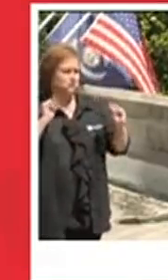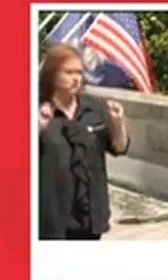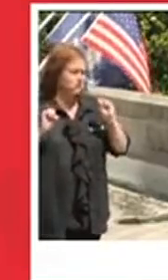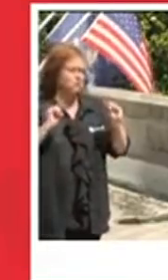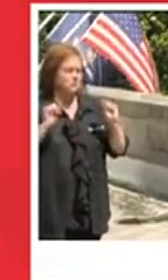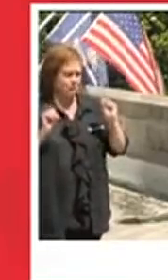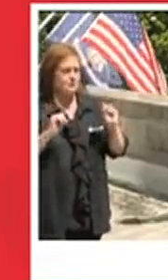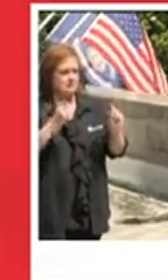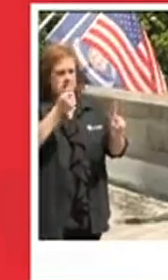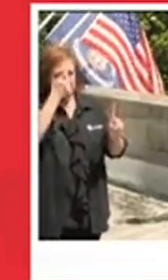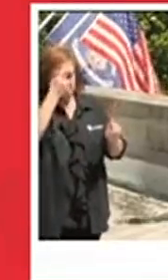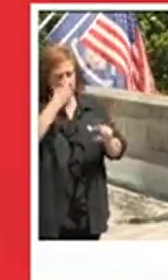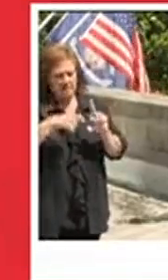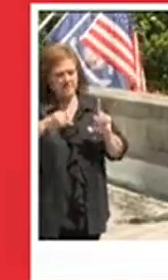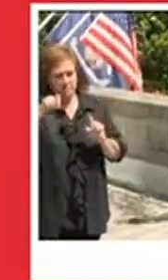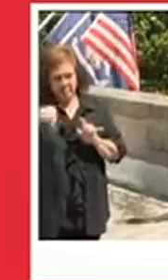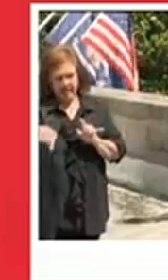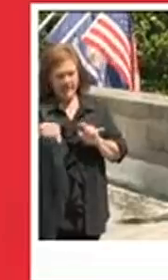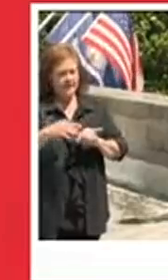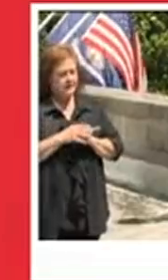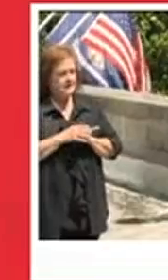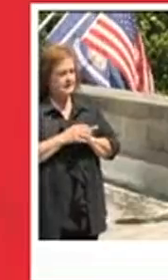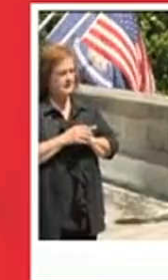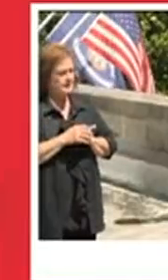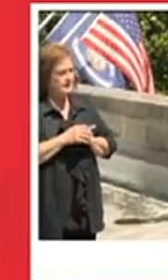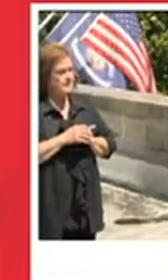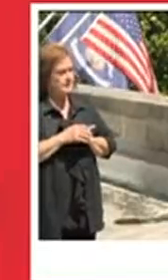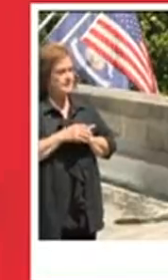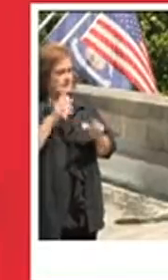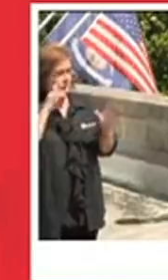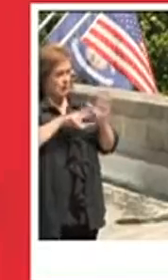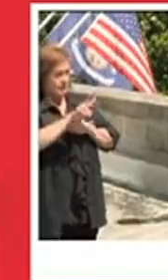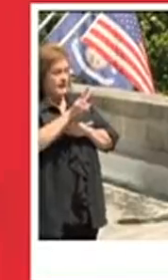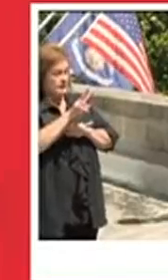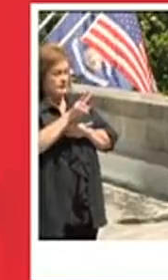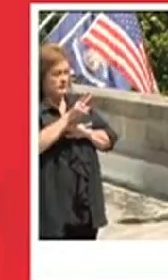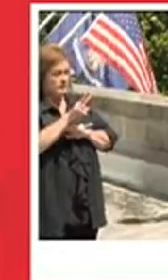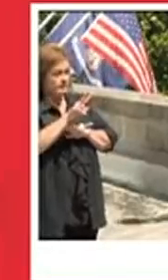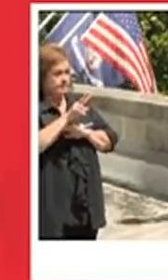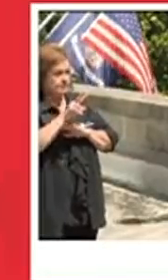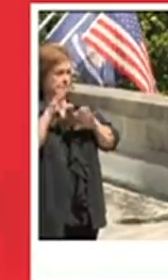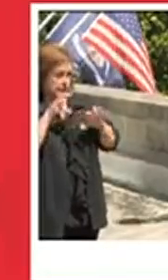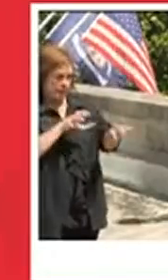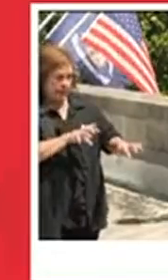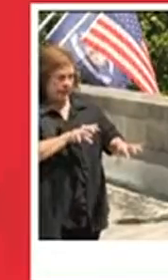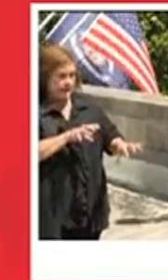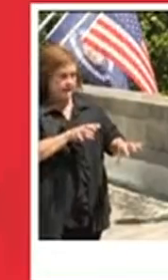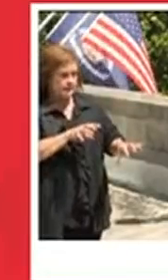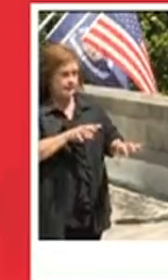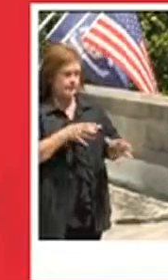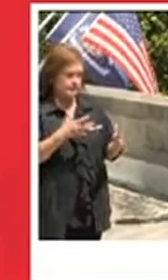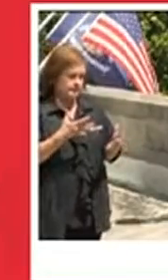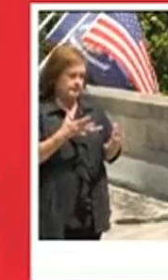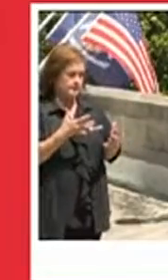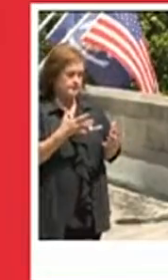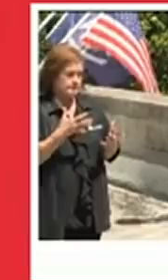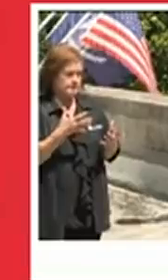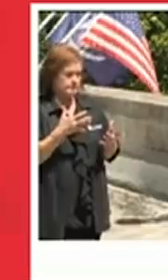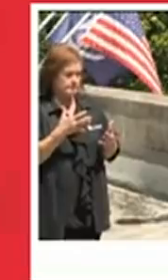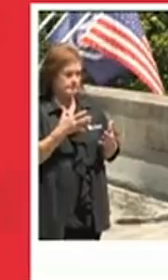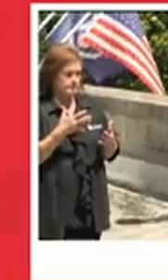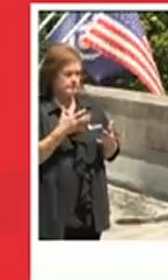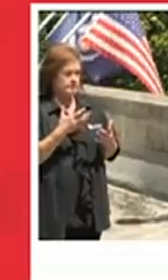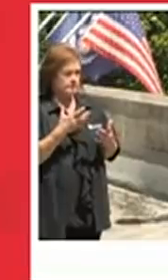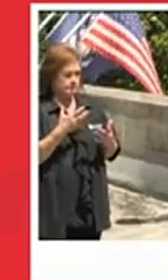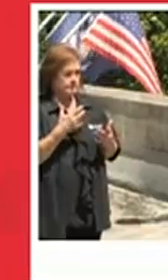clear that with the amount of rain forecasted, it is more likely that we